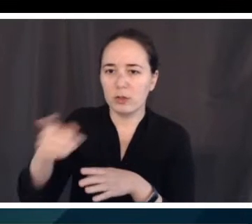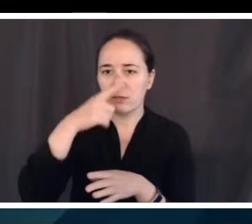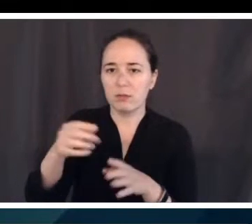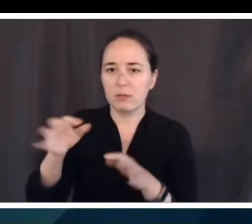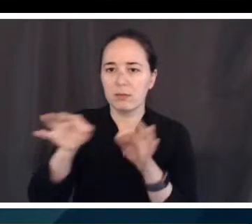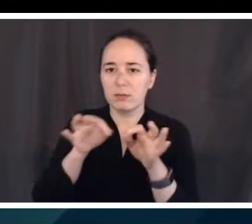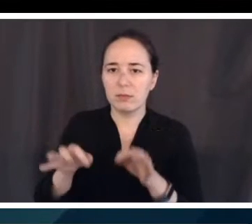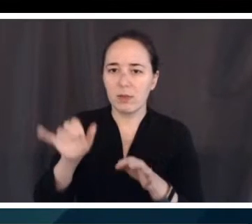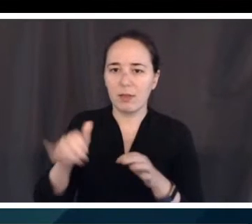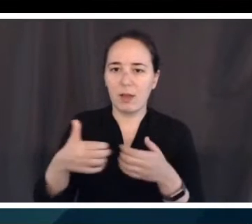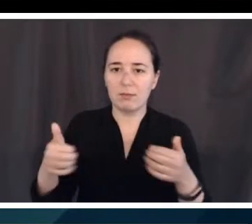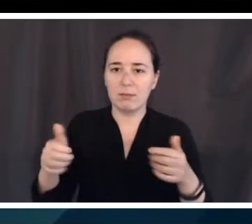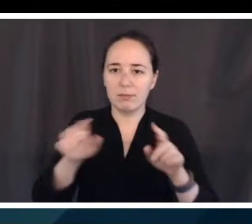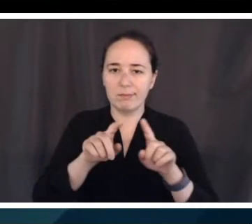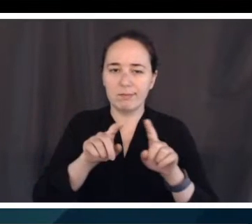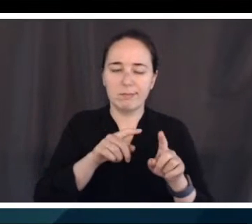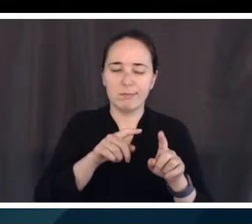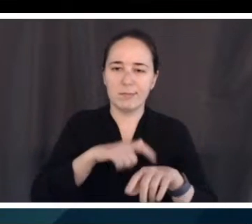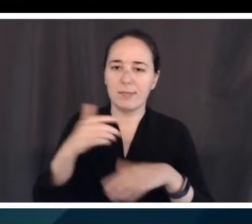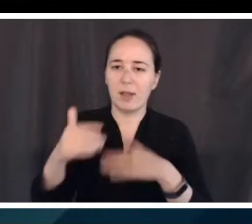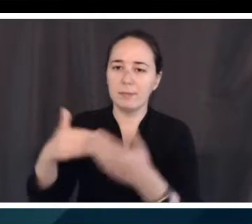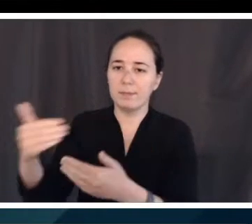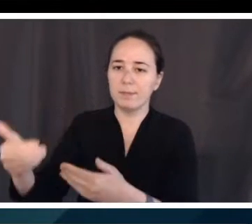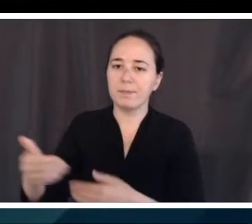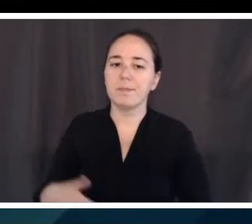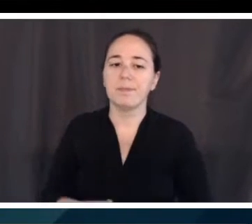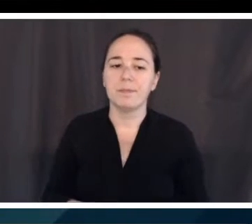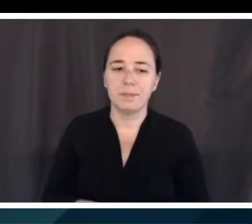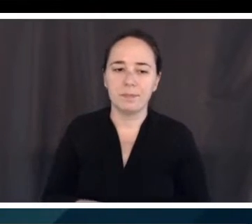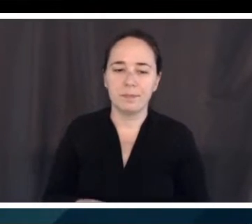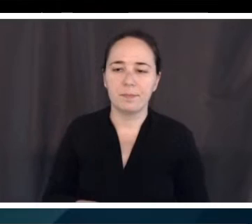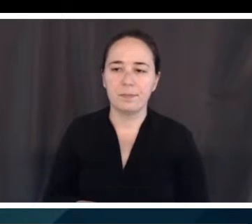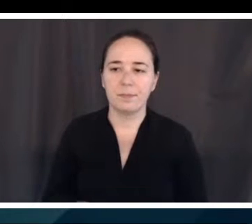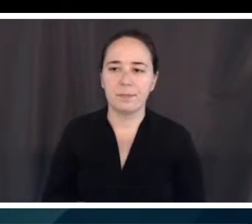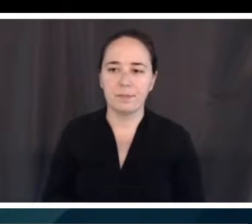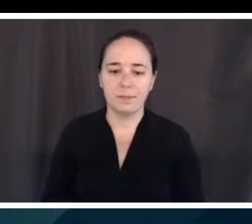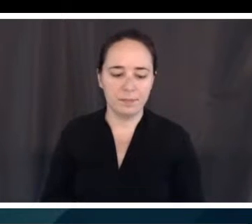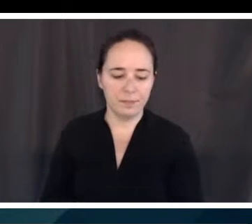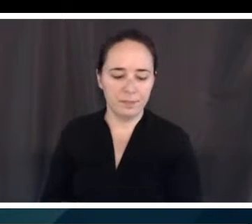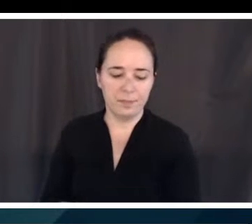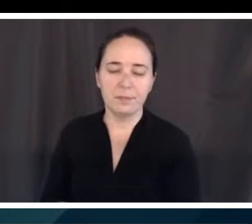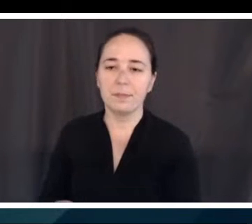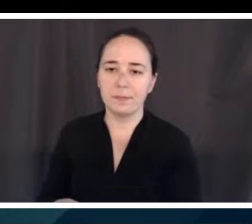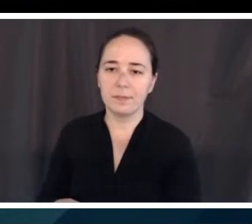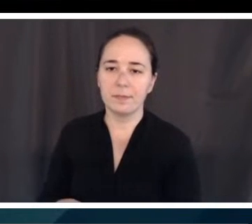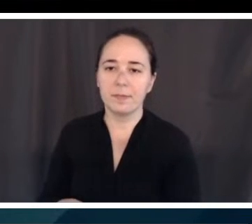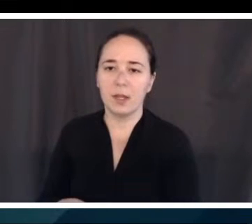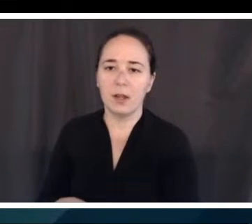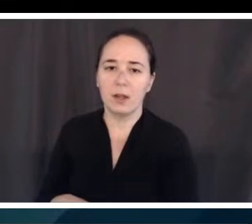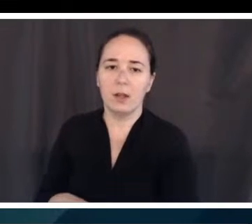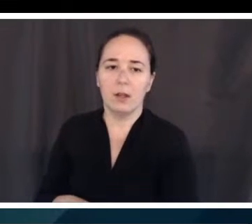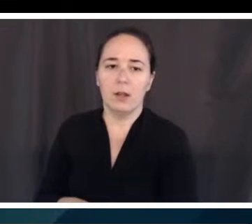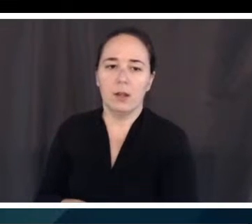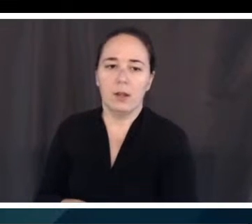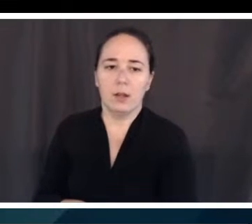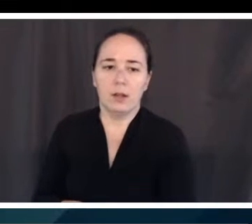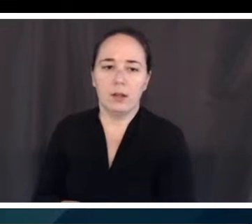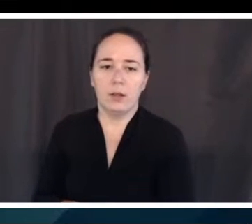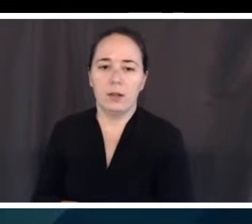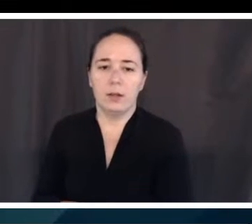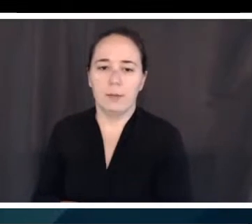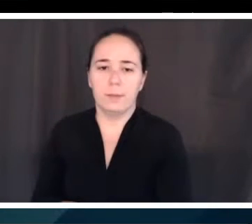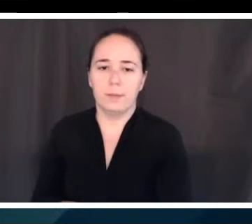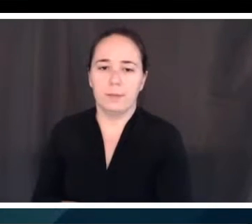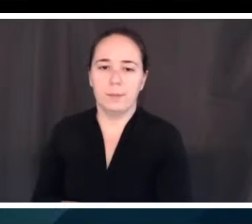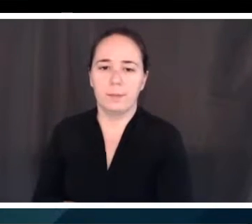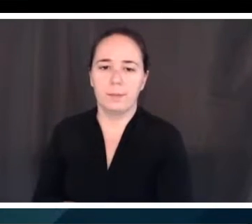Well, that took a lot of work, and it takes a lifetime of dedication. It's one of those. Even